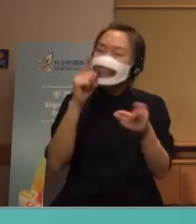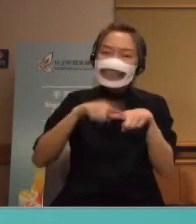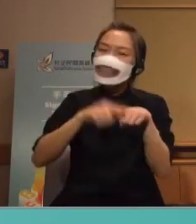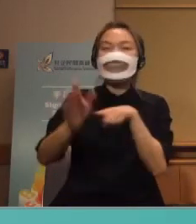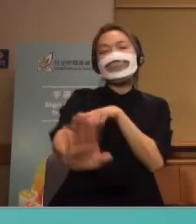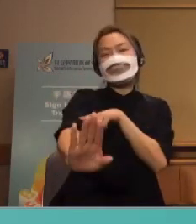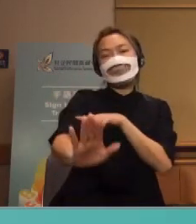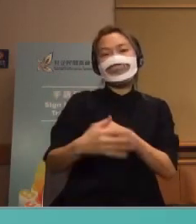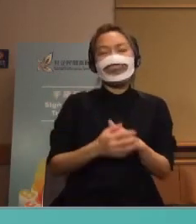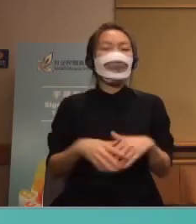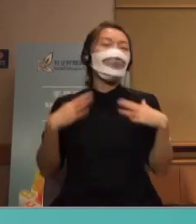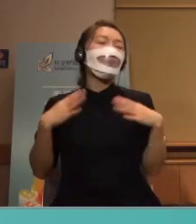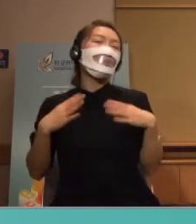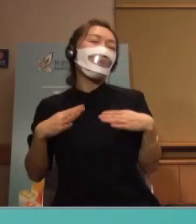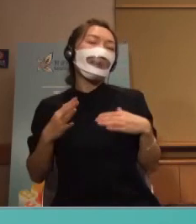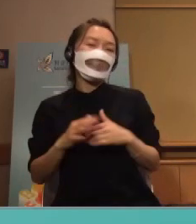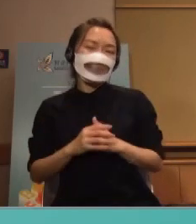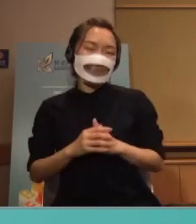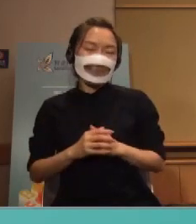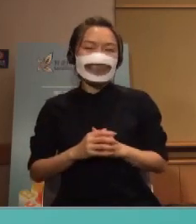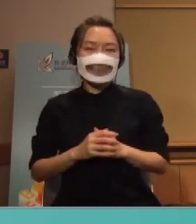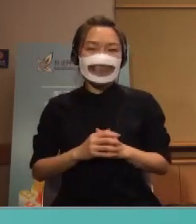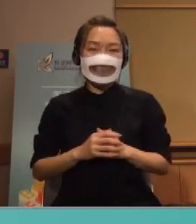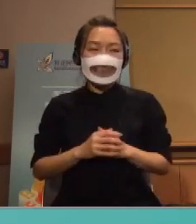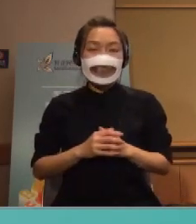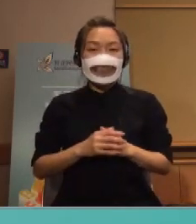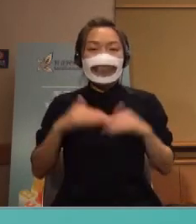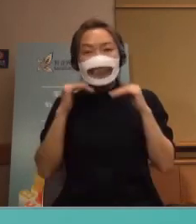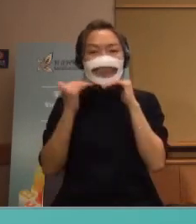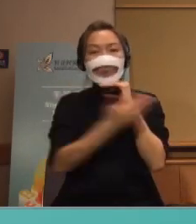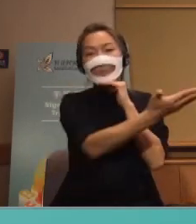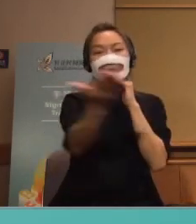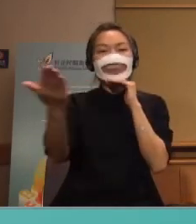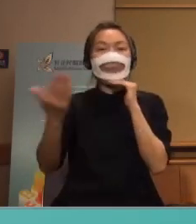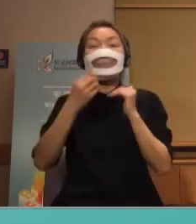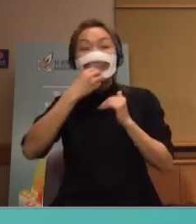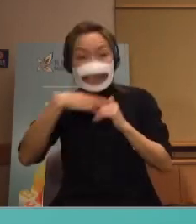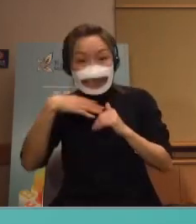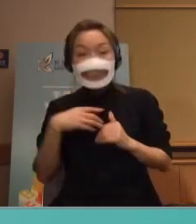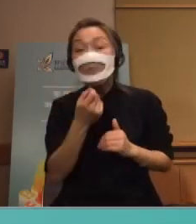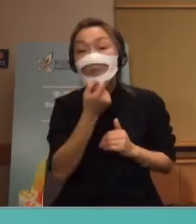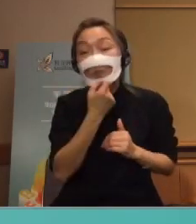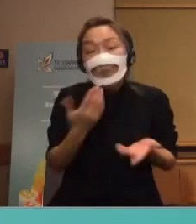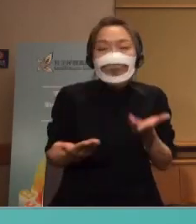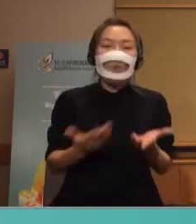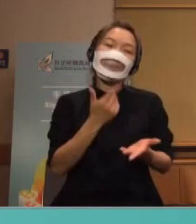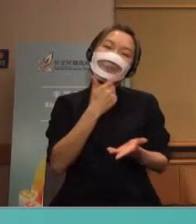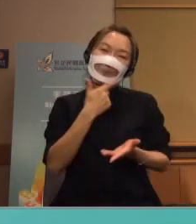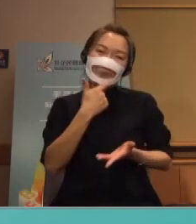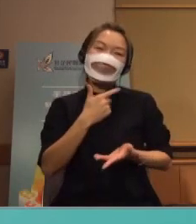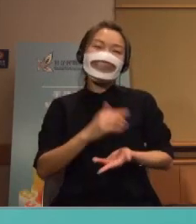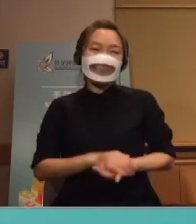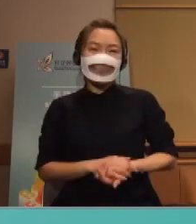So we're trying to get people to see, do you actually like it to change a trait can actually represent some sort of phenomenon or